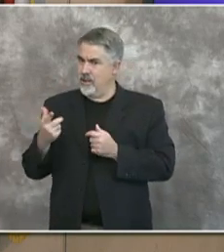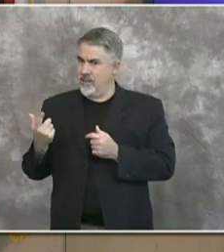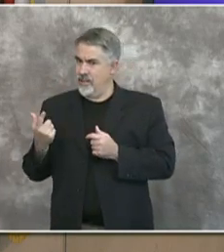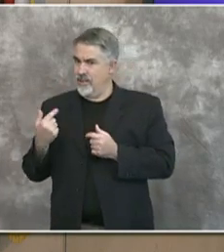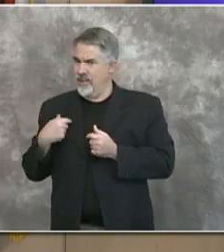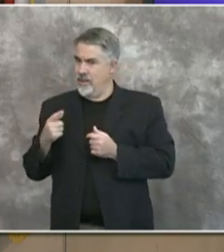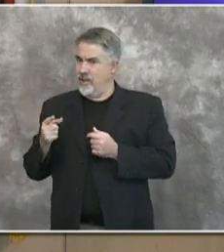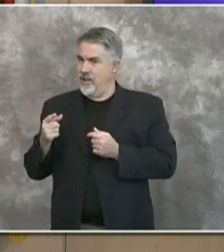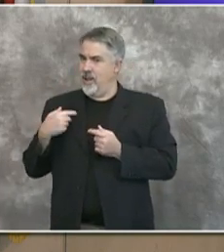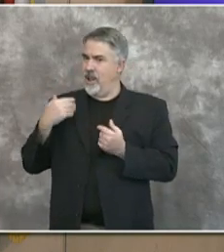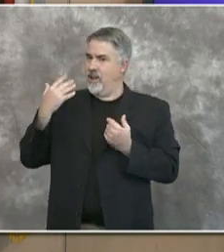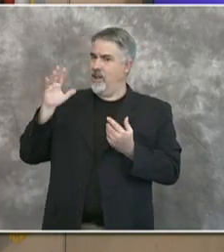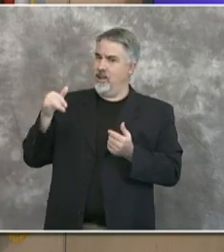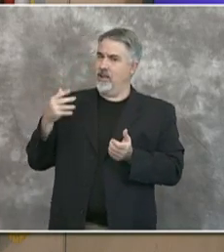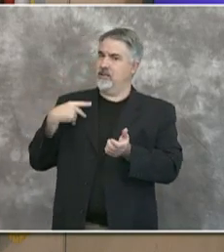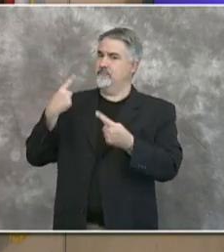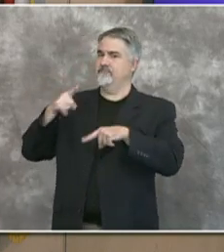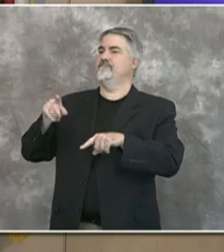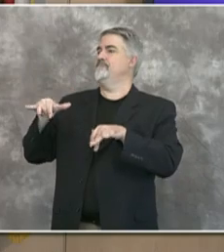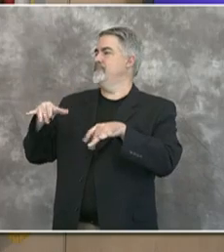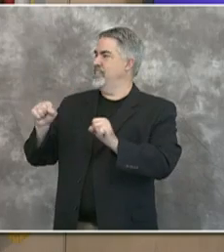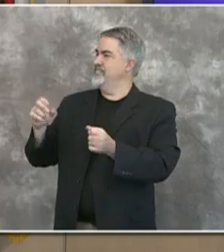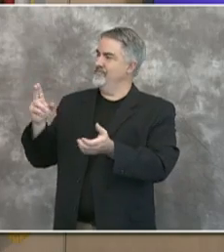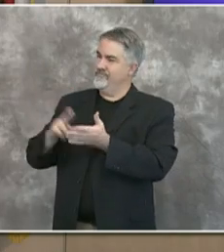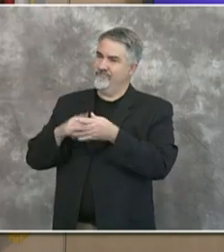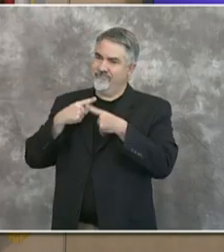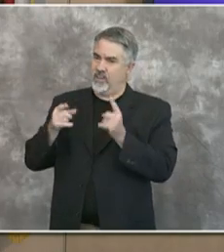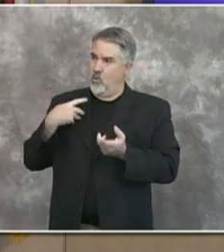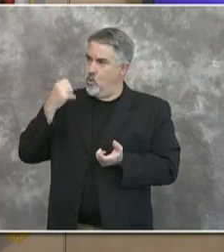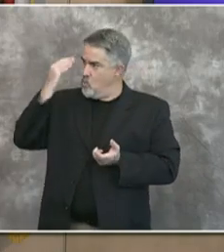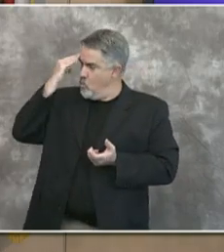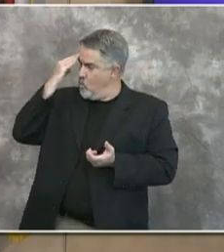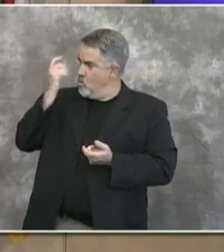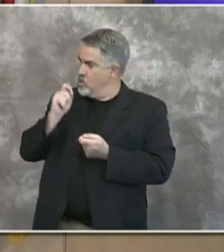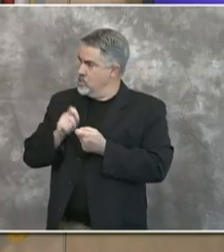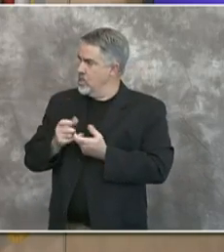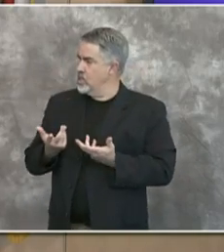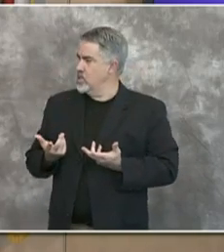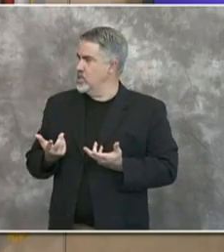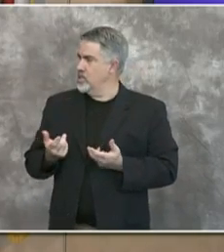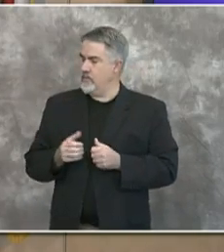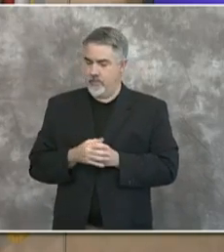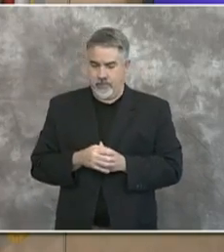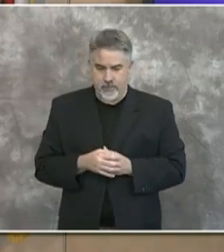out to go ahead and sign off on that plan? Okay. Supervisor?